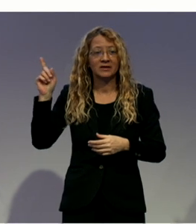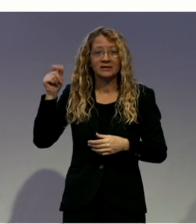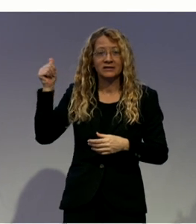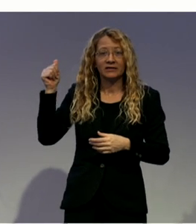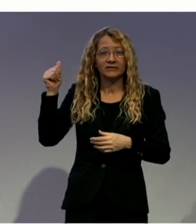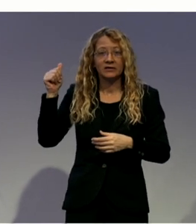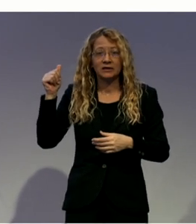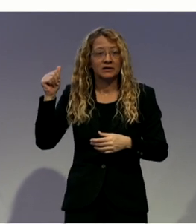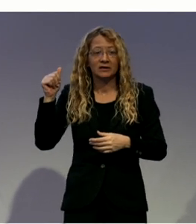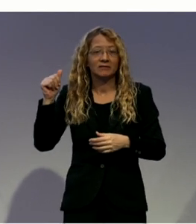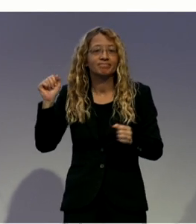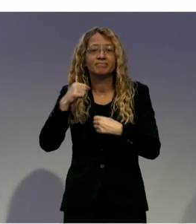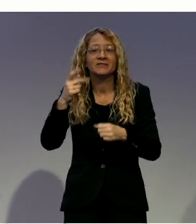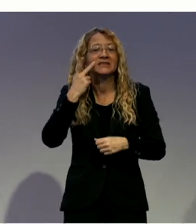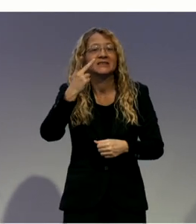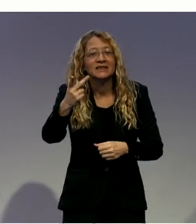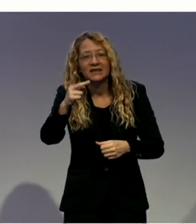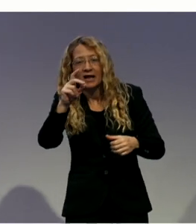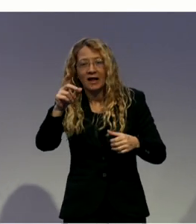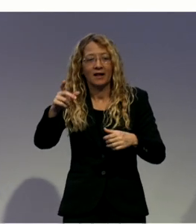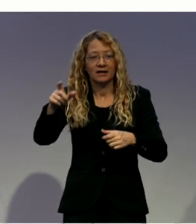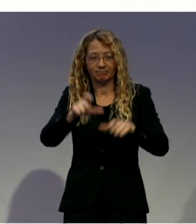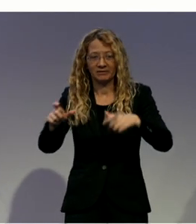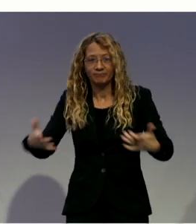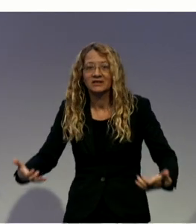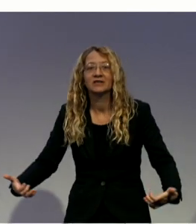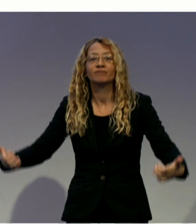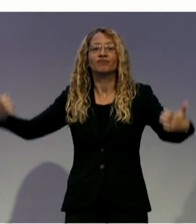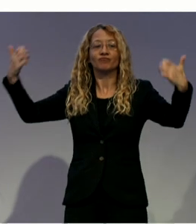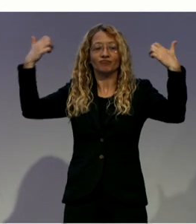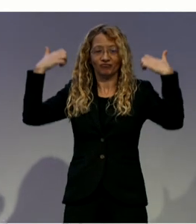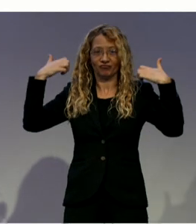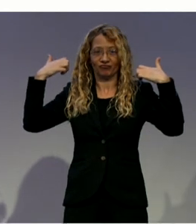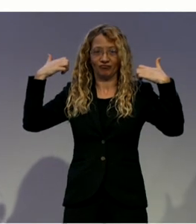football matches. Okay? This gentleman is my son.